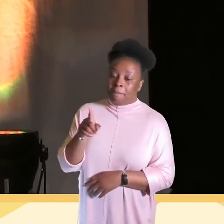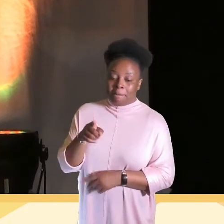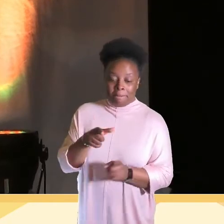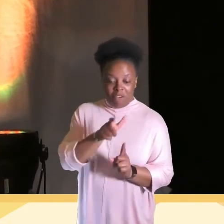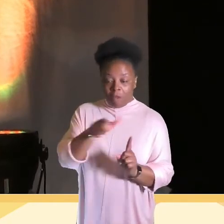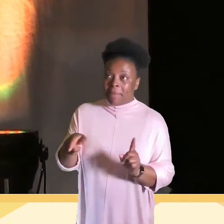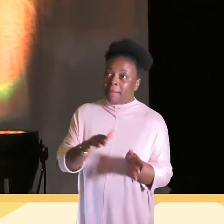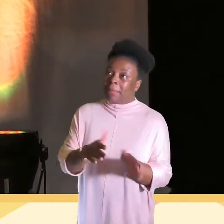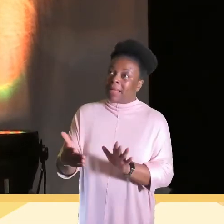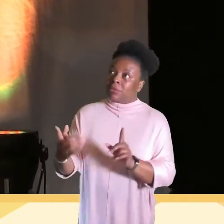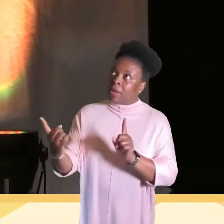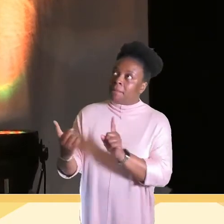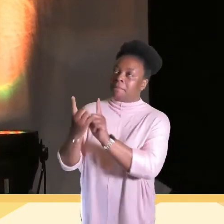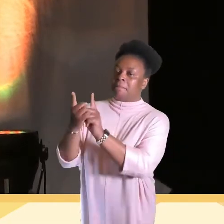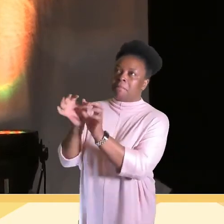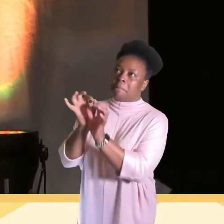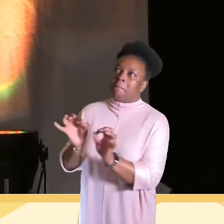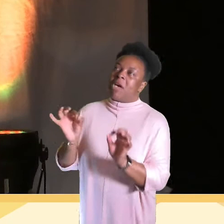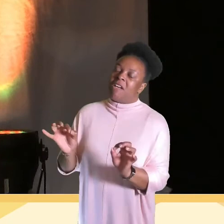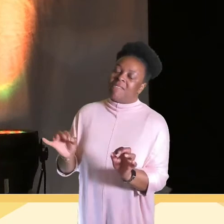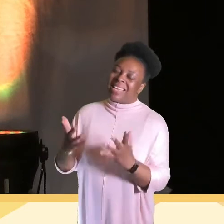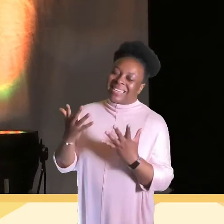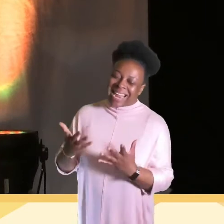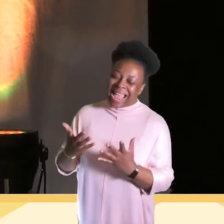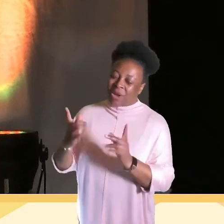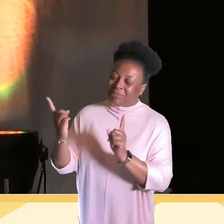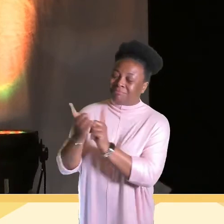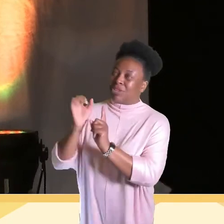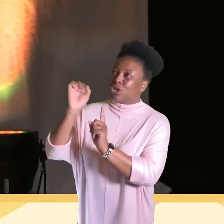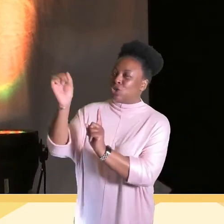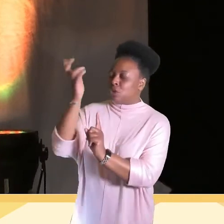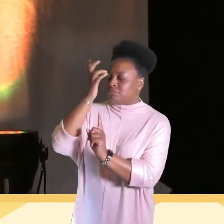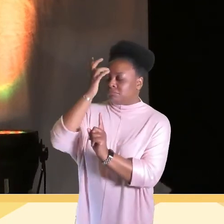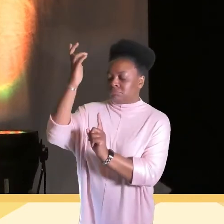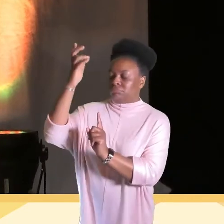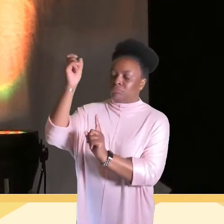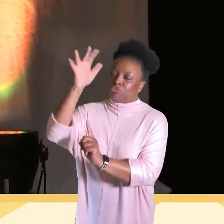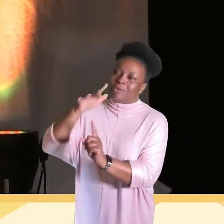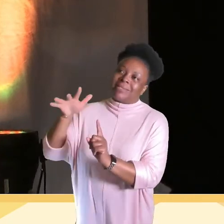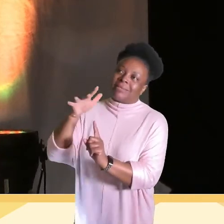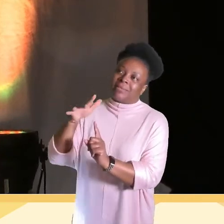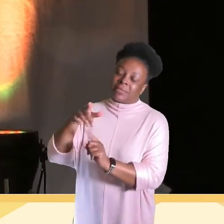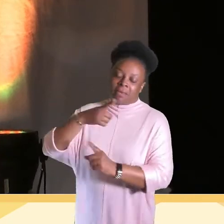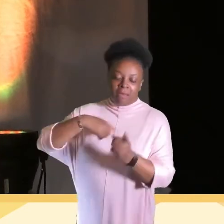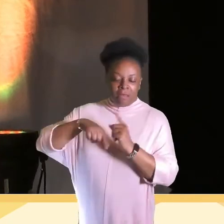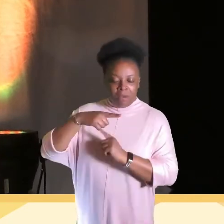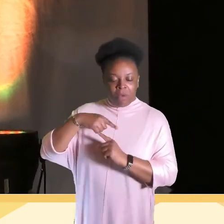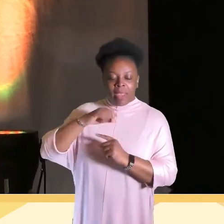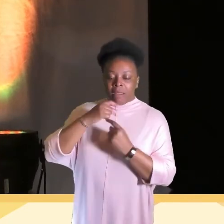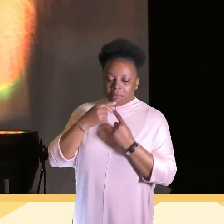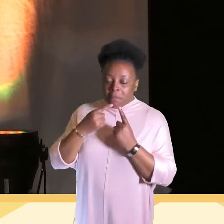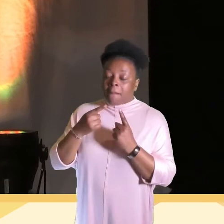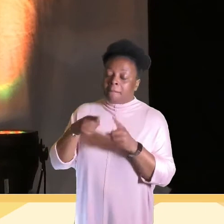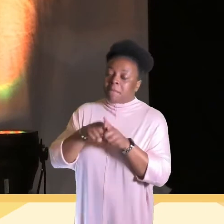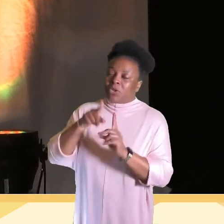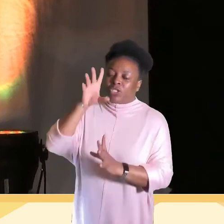perfectly, in the majesty of your presence. And we name and remember these